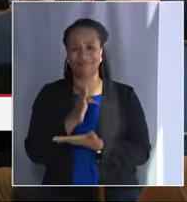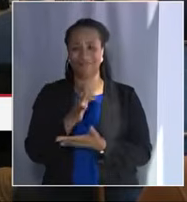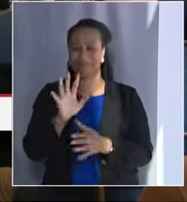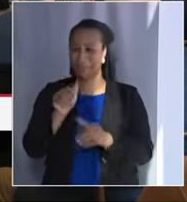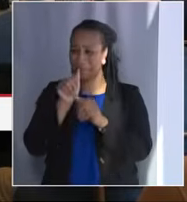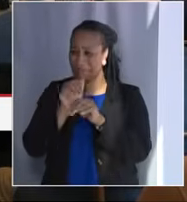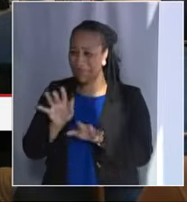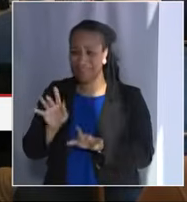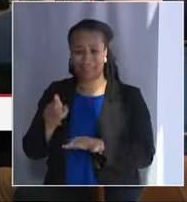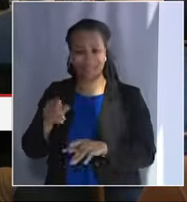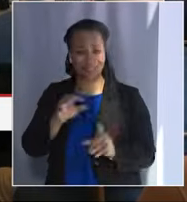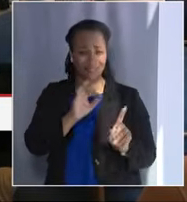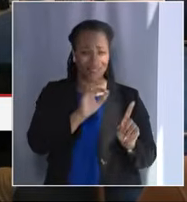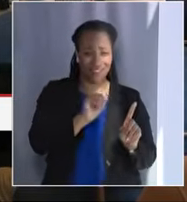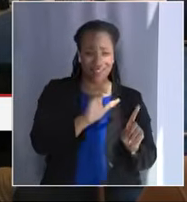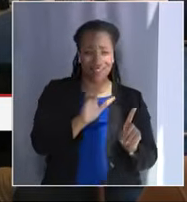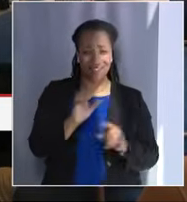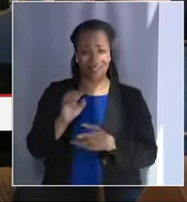alumni.